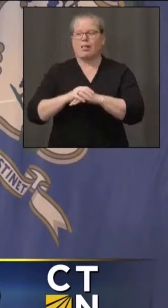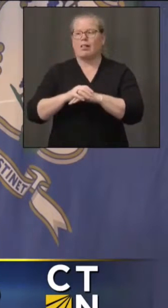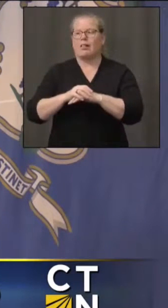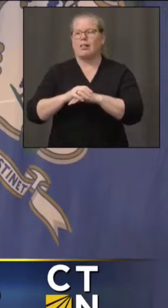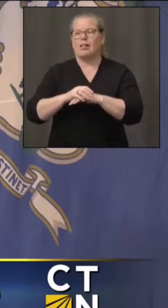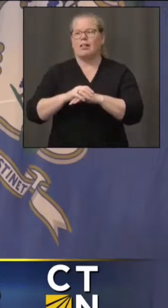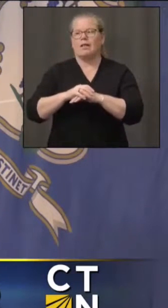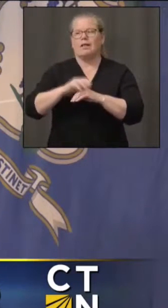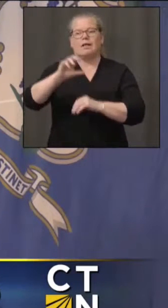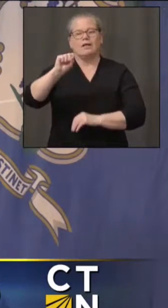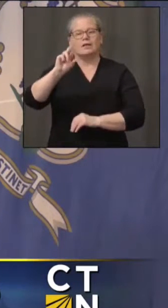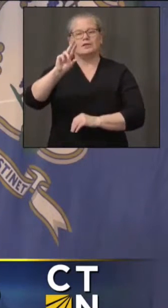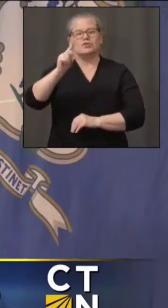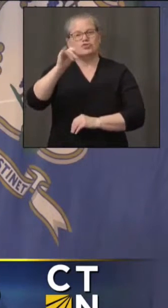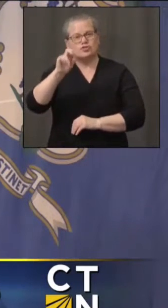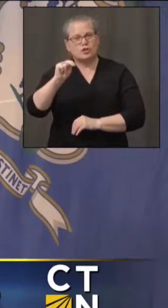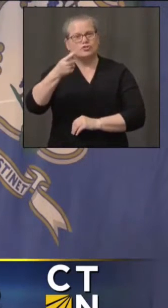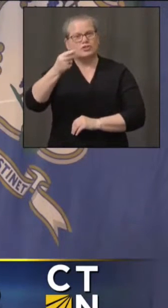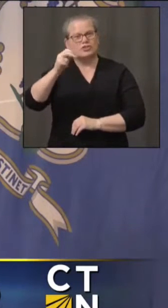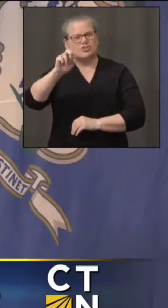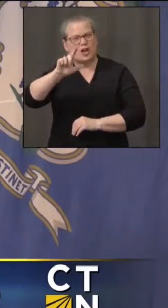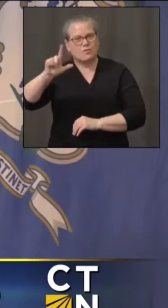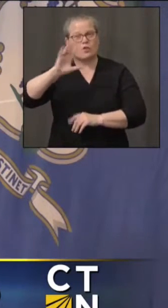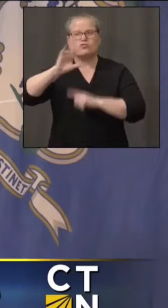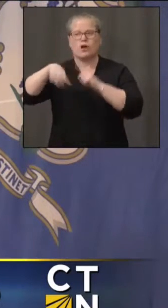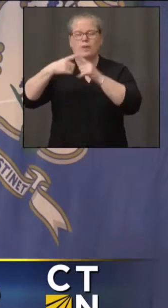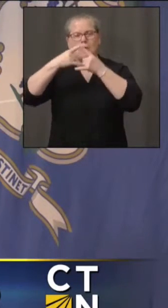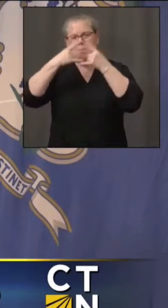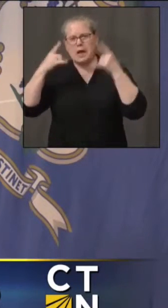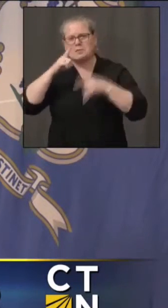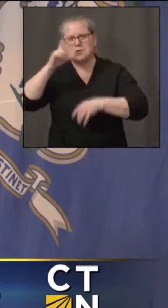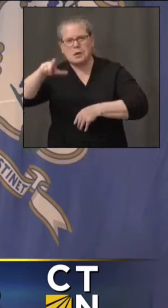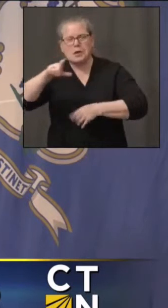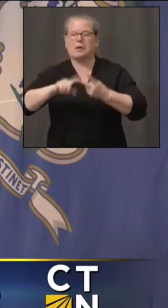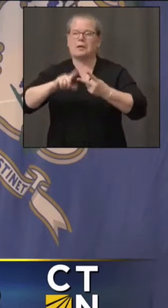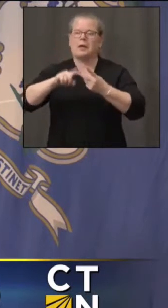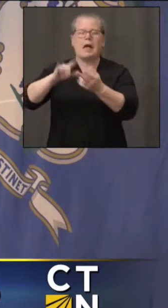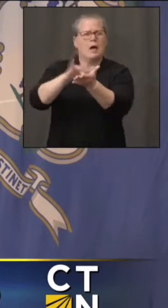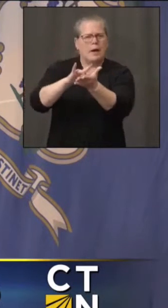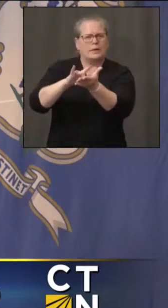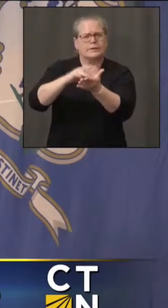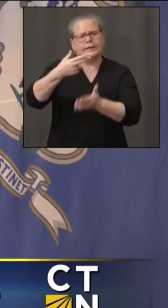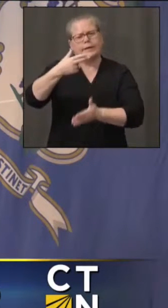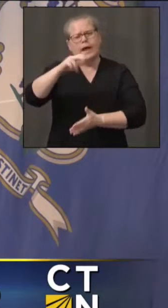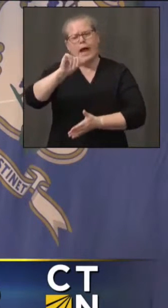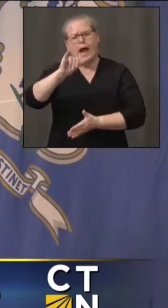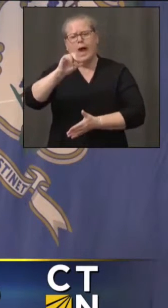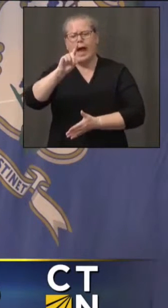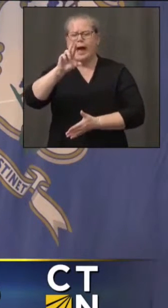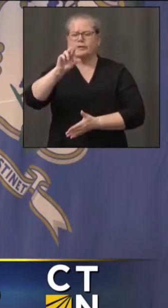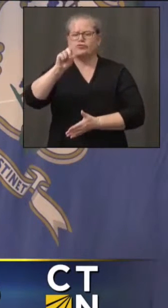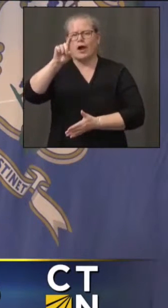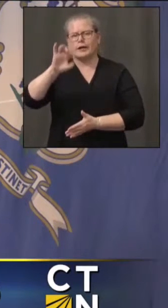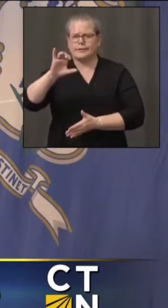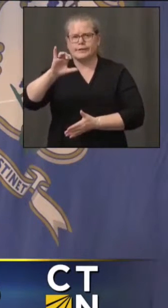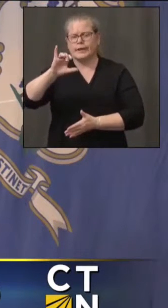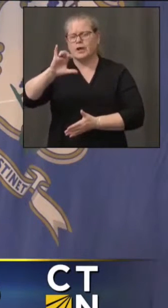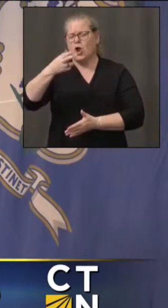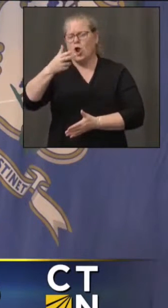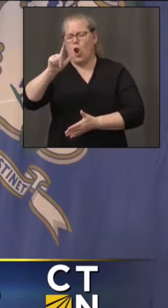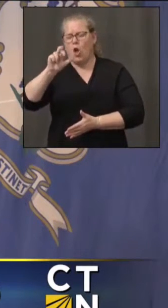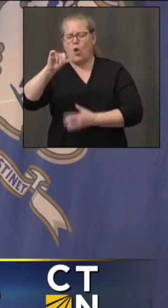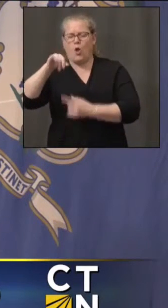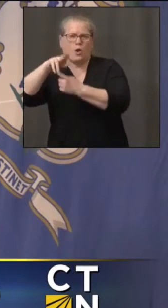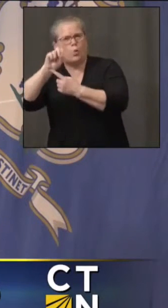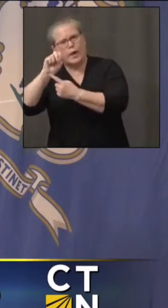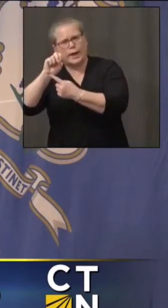We were talking about hydroxychloroquine. There was a lot of misinformation being transplanted. Today, we're in